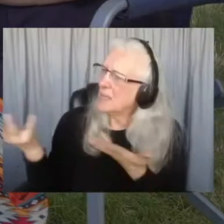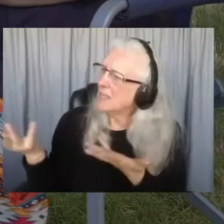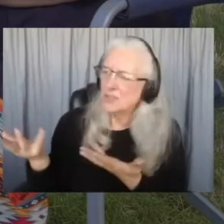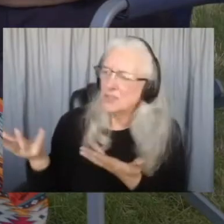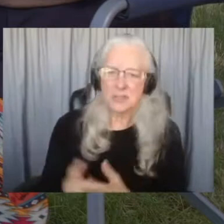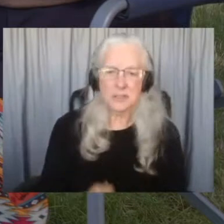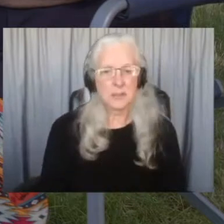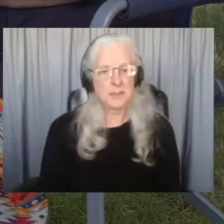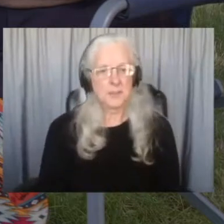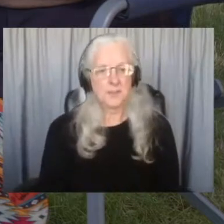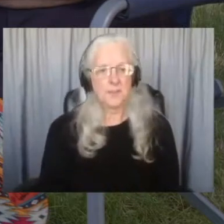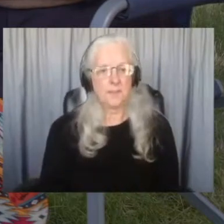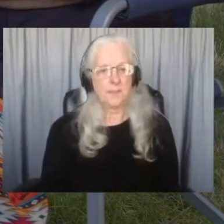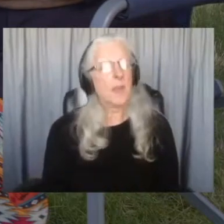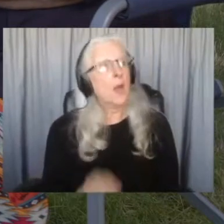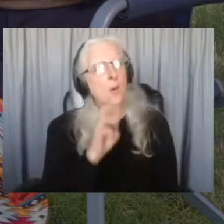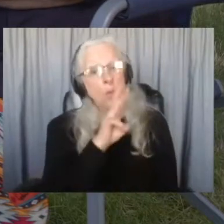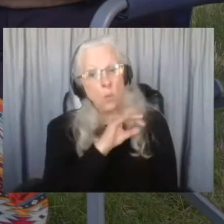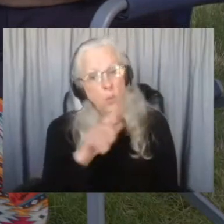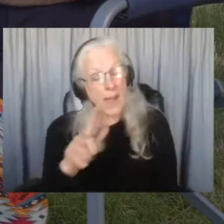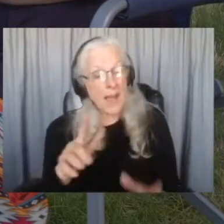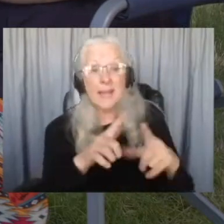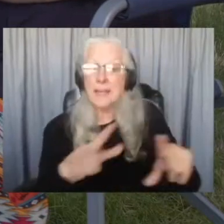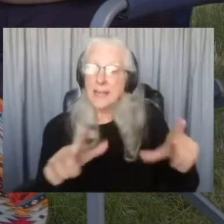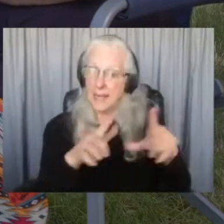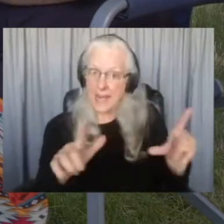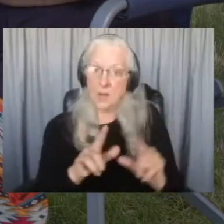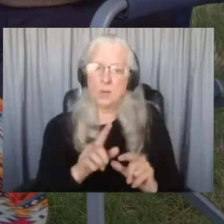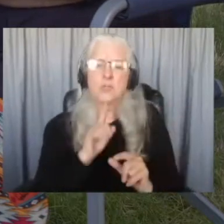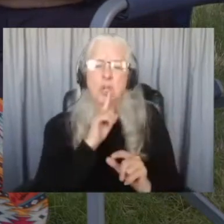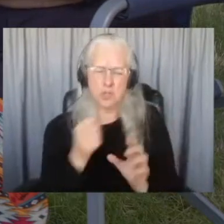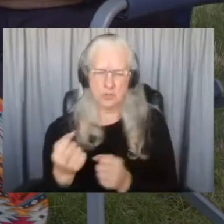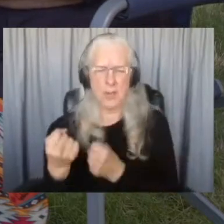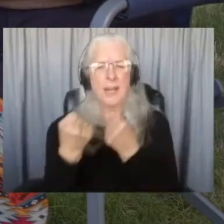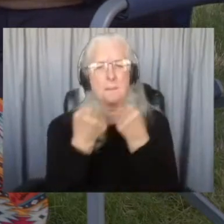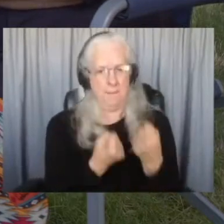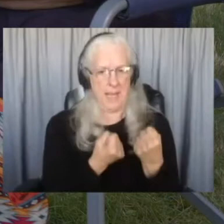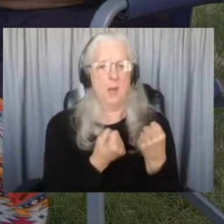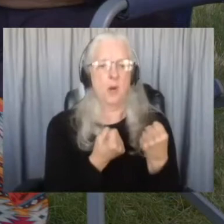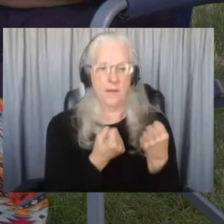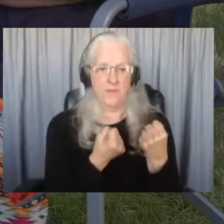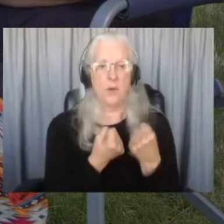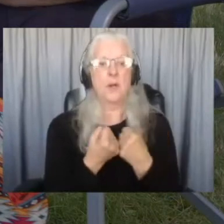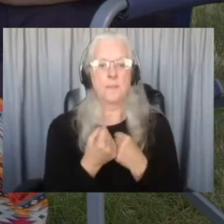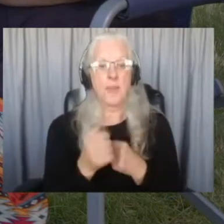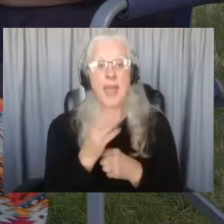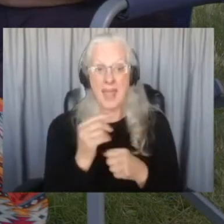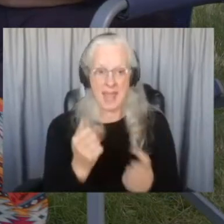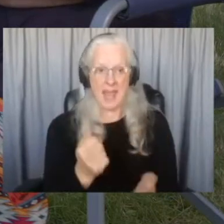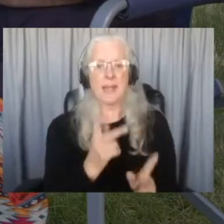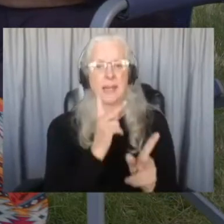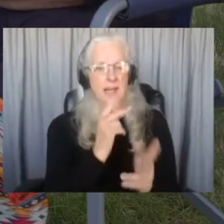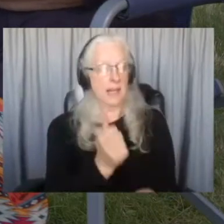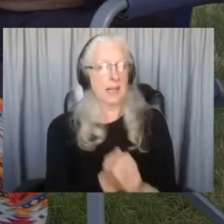Well, language is very powerful. It keeps us connected to